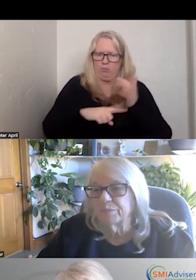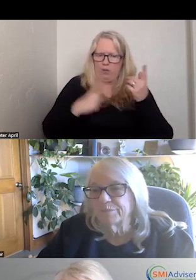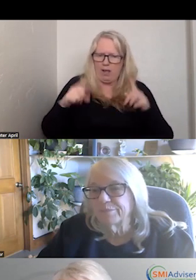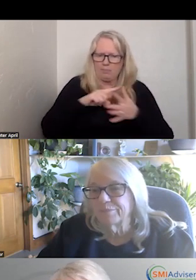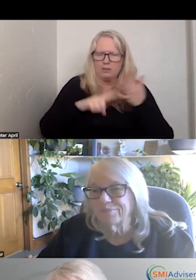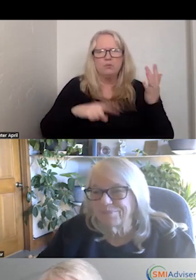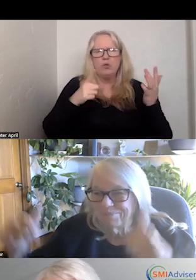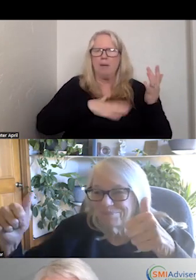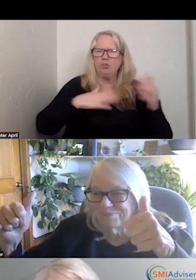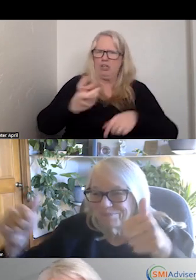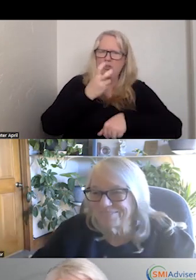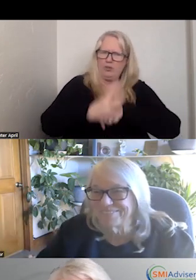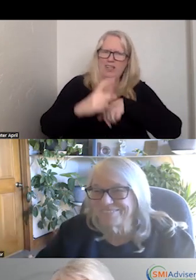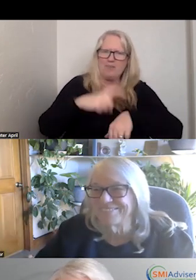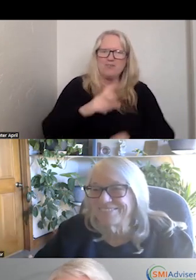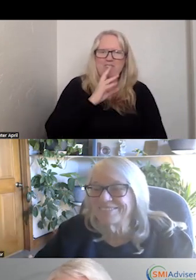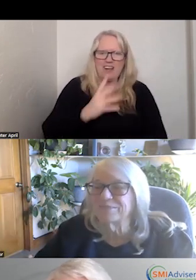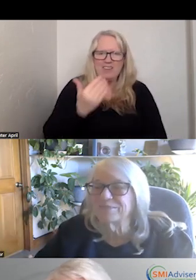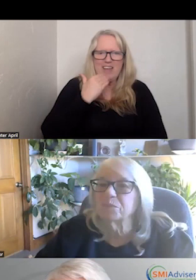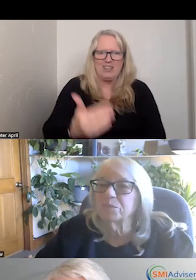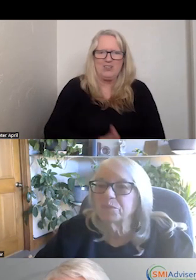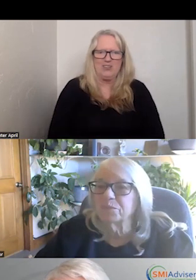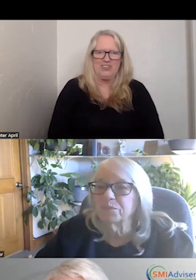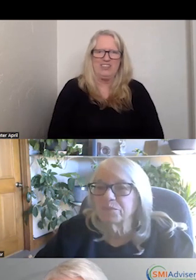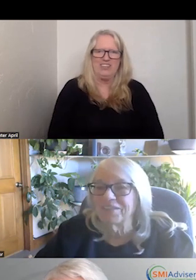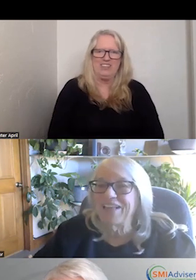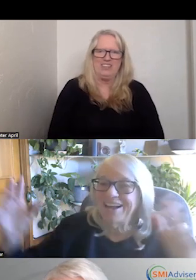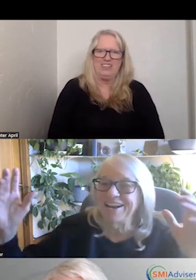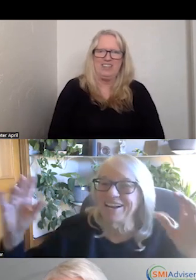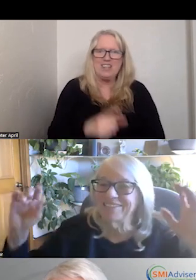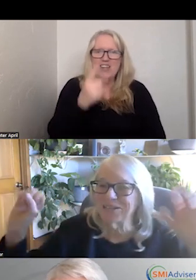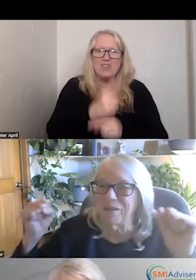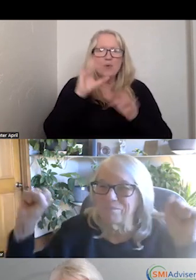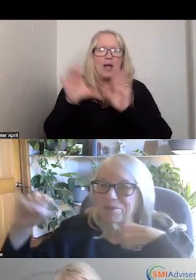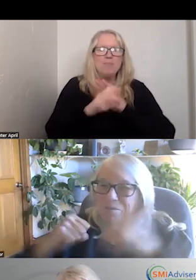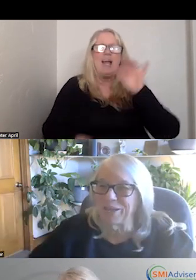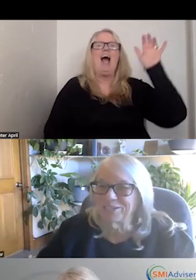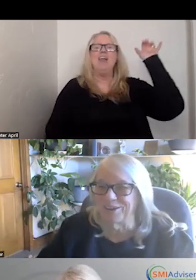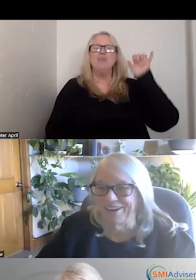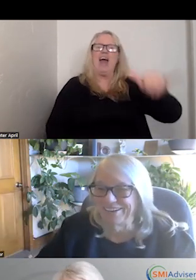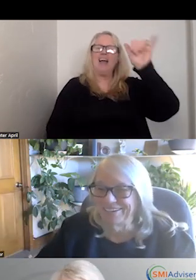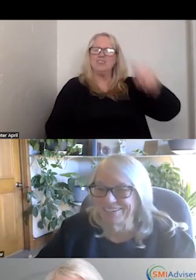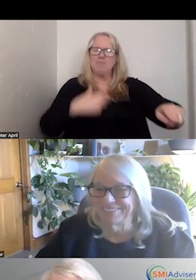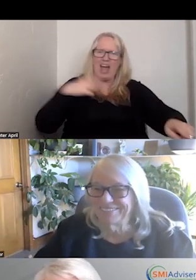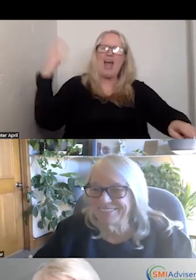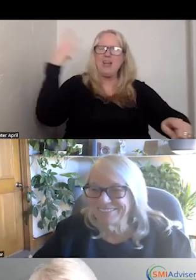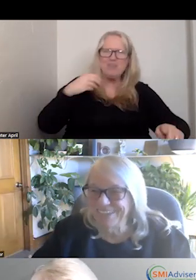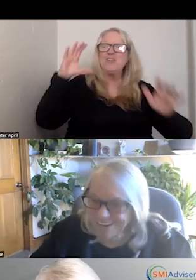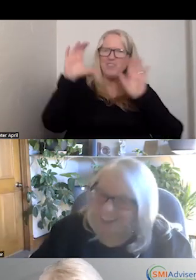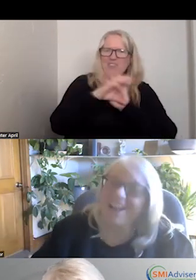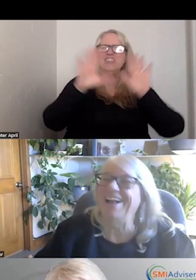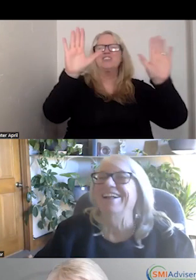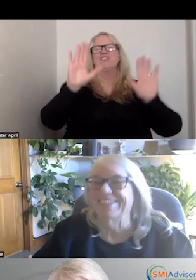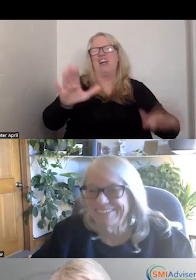appreciate your tough talk. So thank you. And I don't know, is that the right picture for you? That's my beautiful picture. Wonderful.